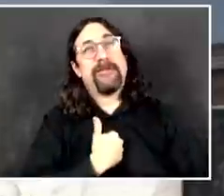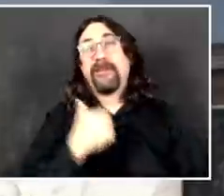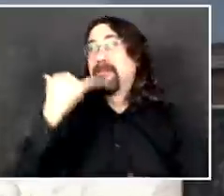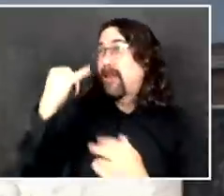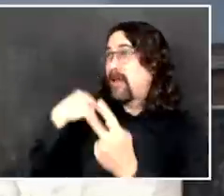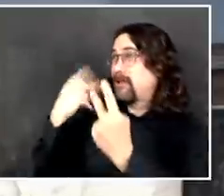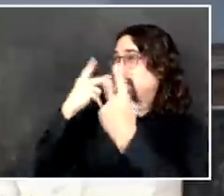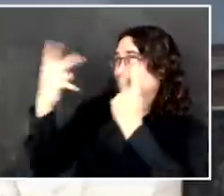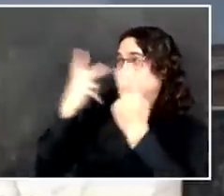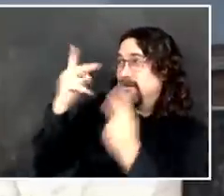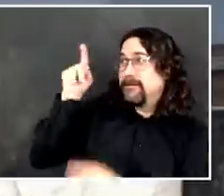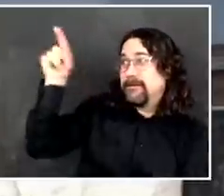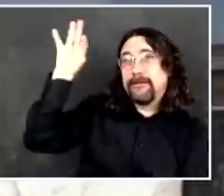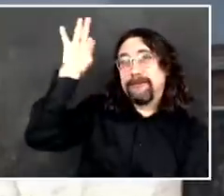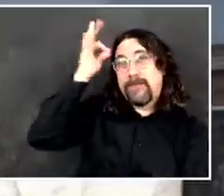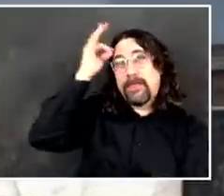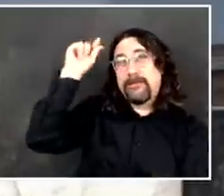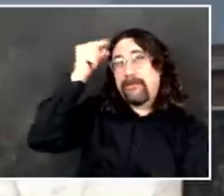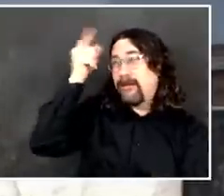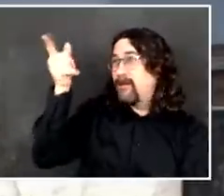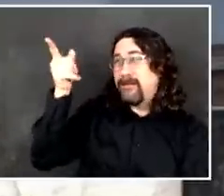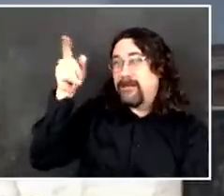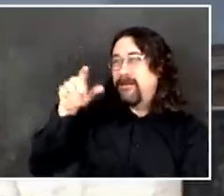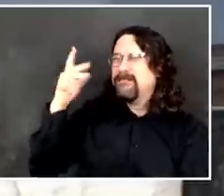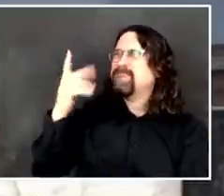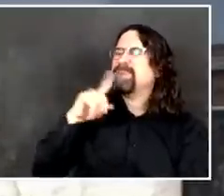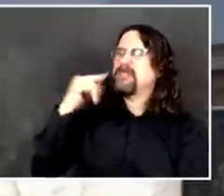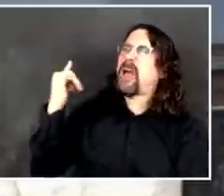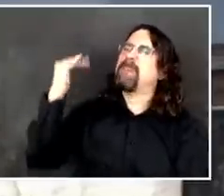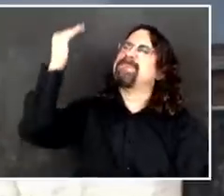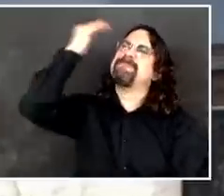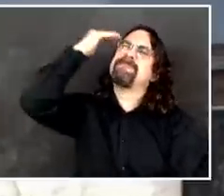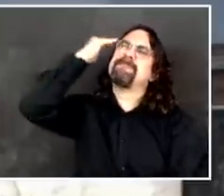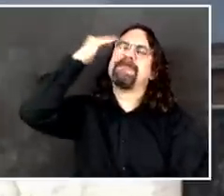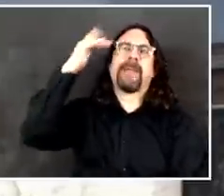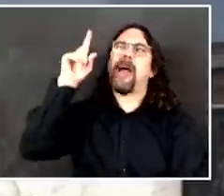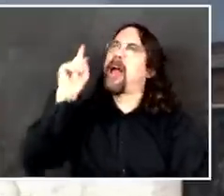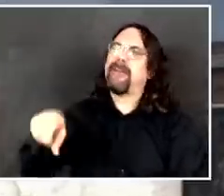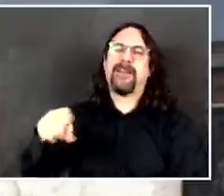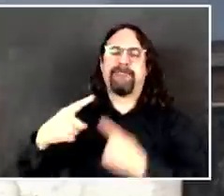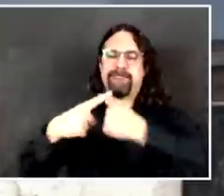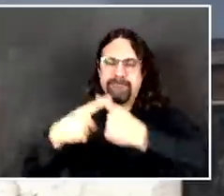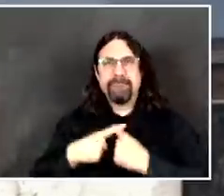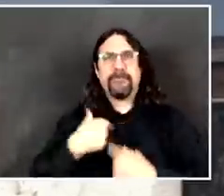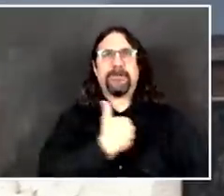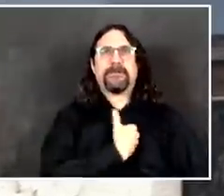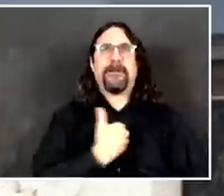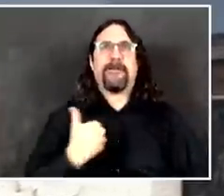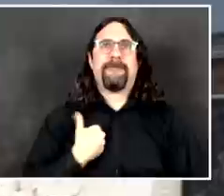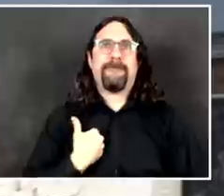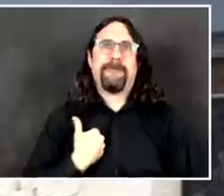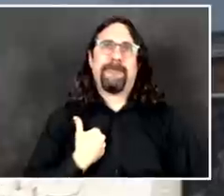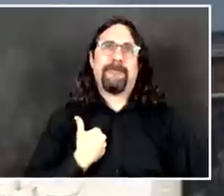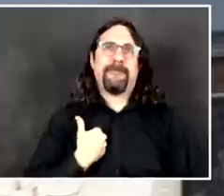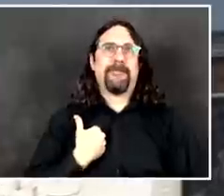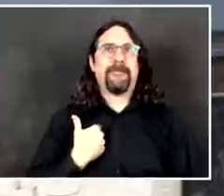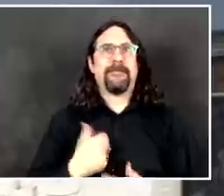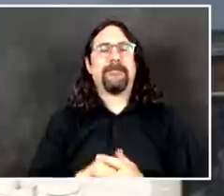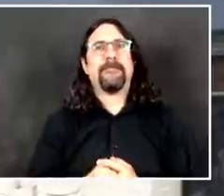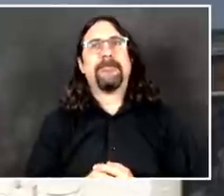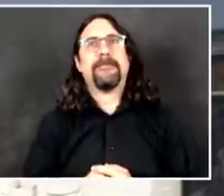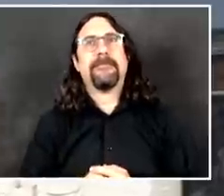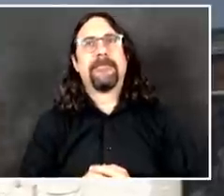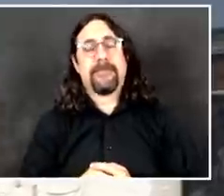been 6 or 7 weeks we've been in the thick of this. And what's happened in those 6 or 7 weeks is absolutely remarkable. New